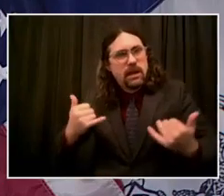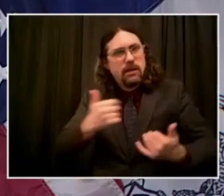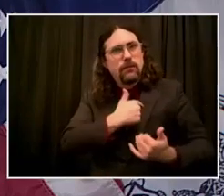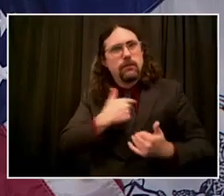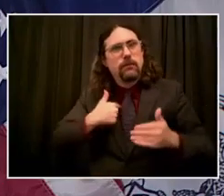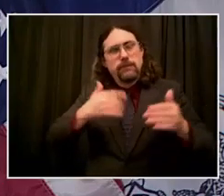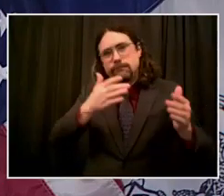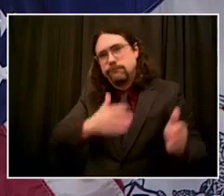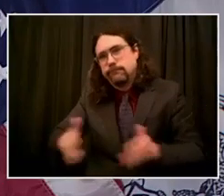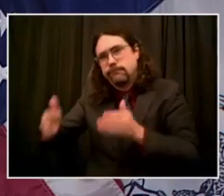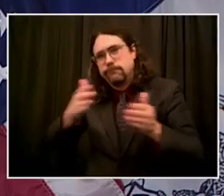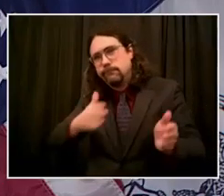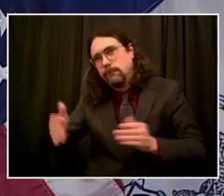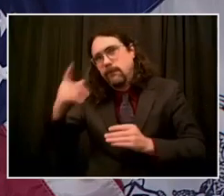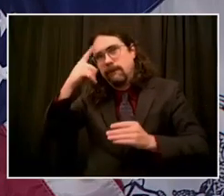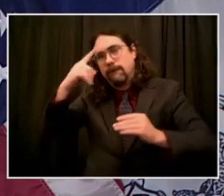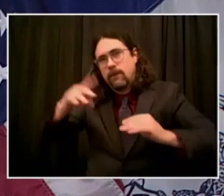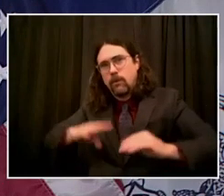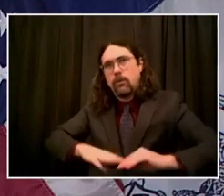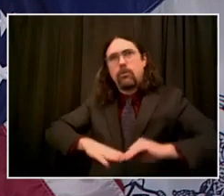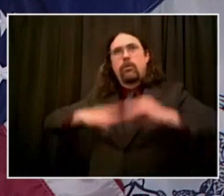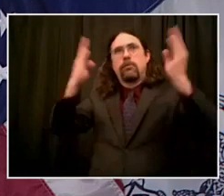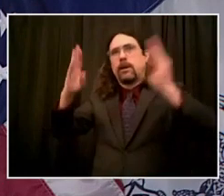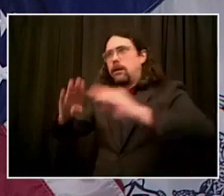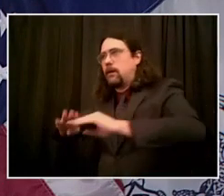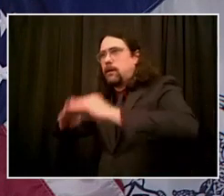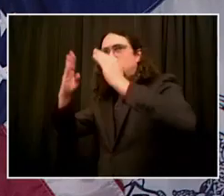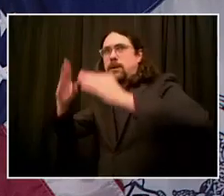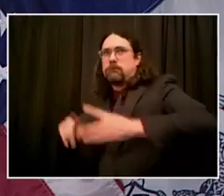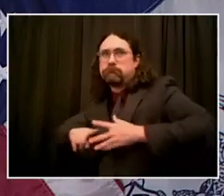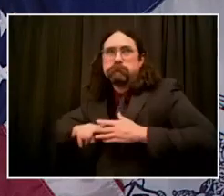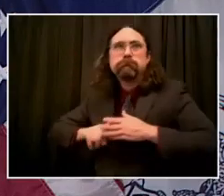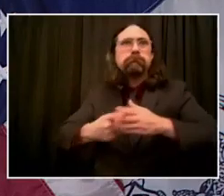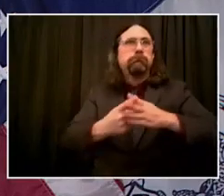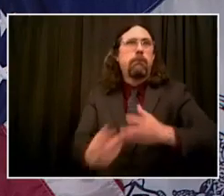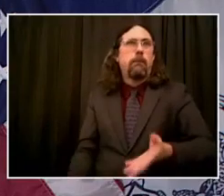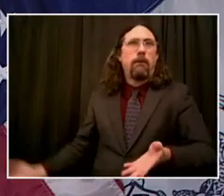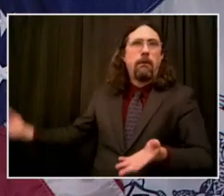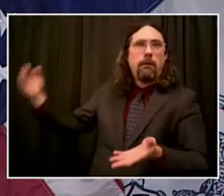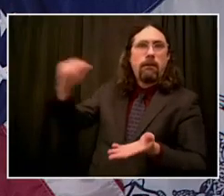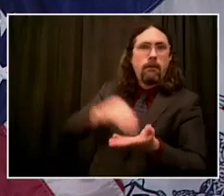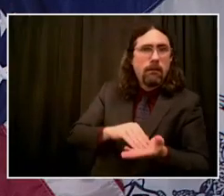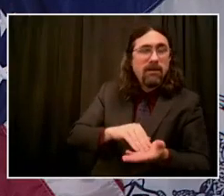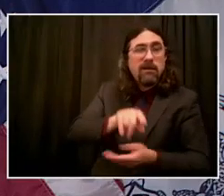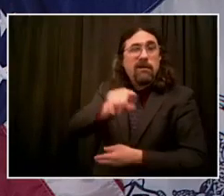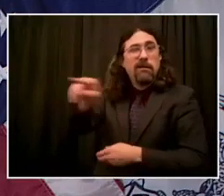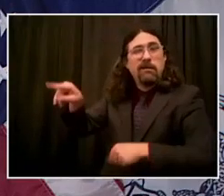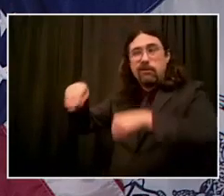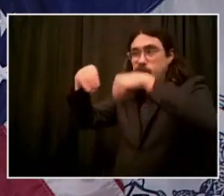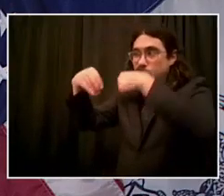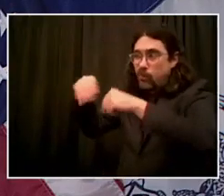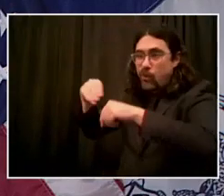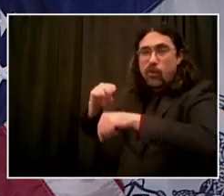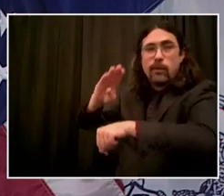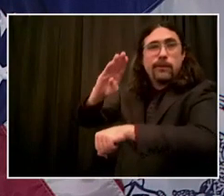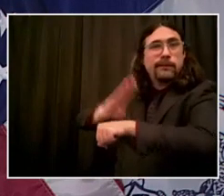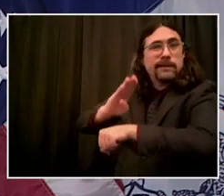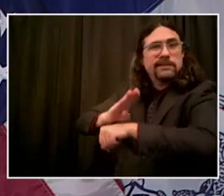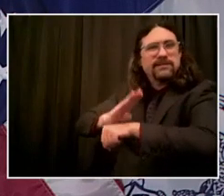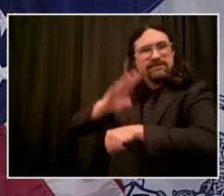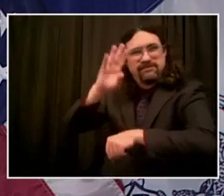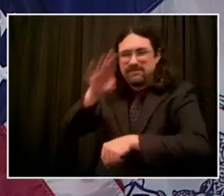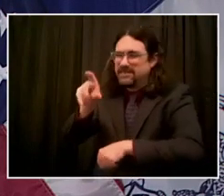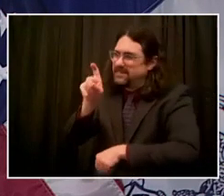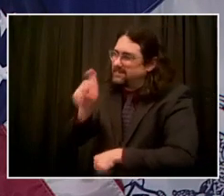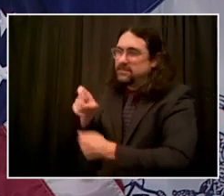are not alone. So we're starting with the effort to make sure people understand the rules and have all the help they need to navigate the